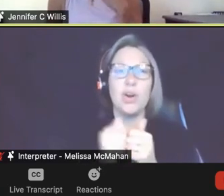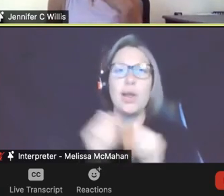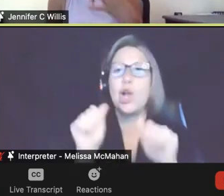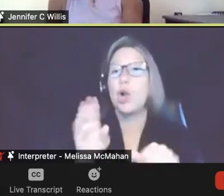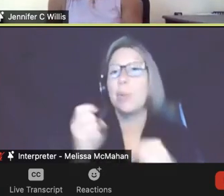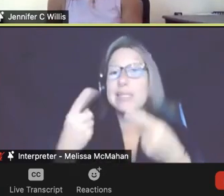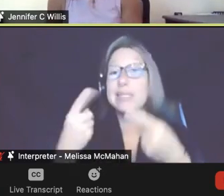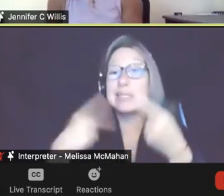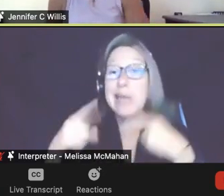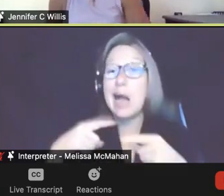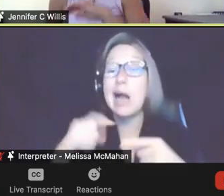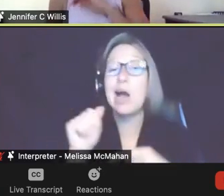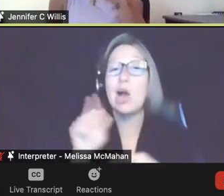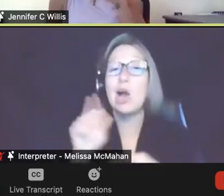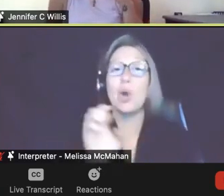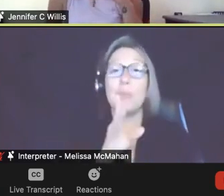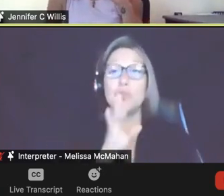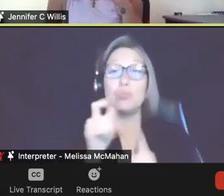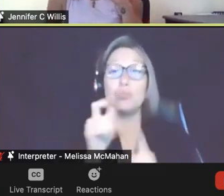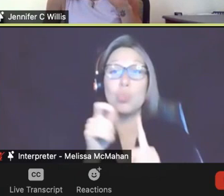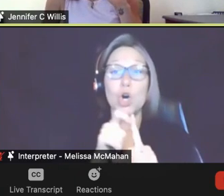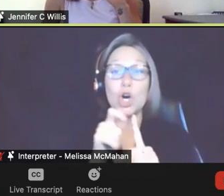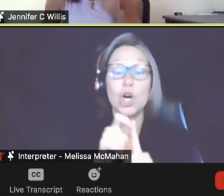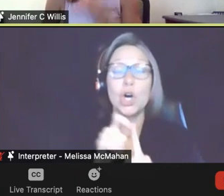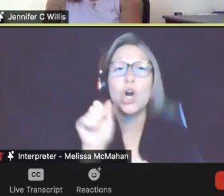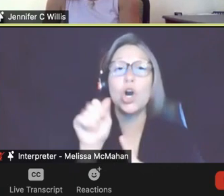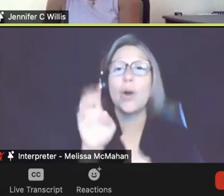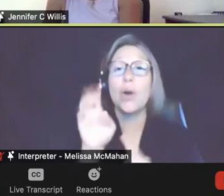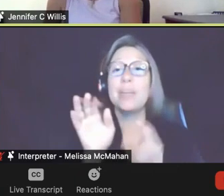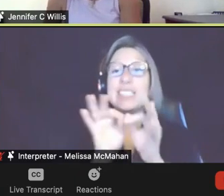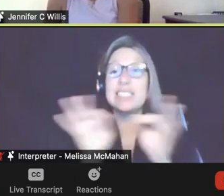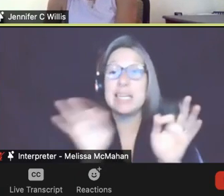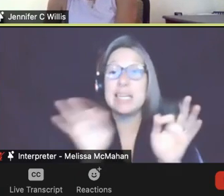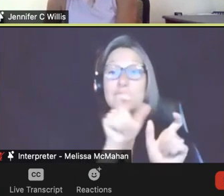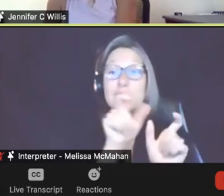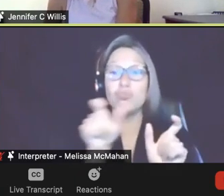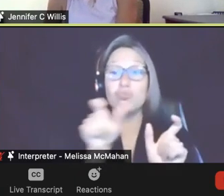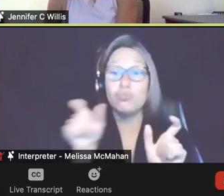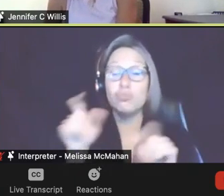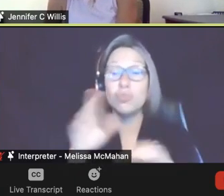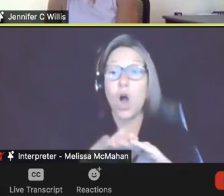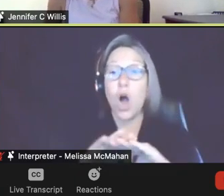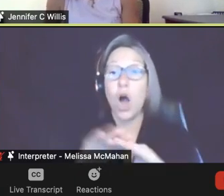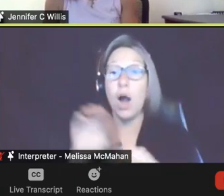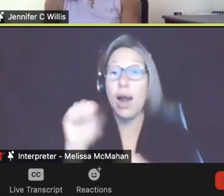signs, it could be spoken words, it could be putting sentences together on a speech generating device.